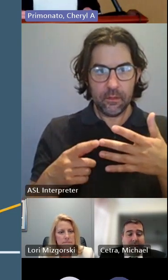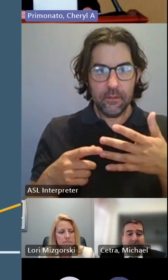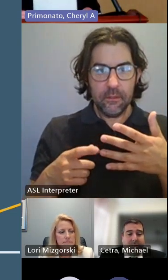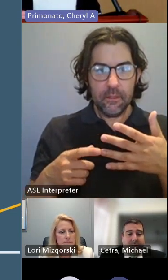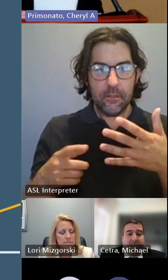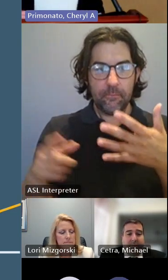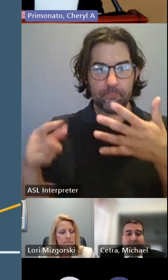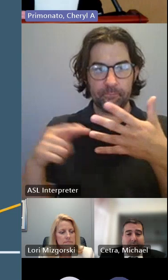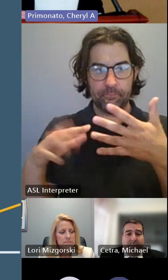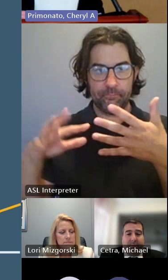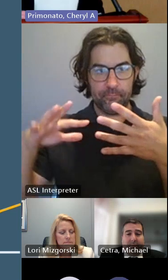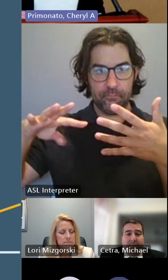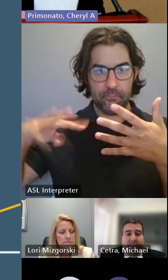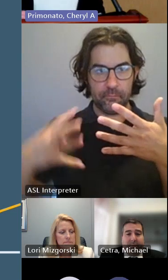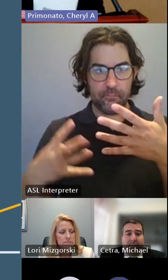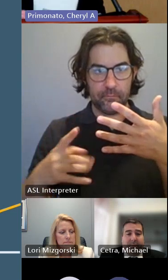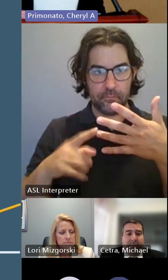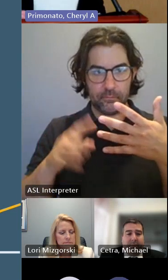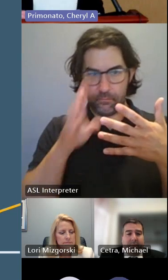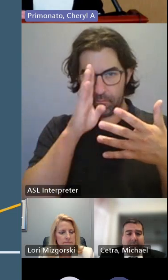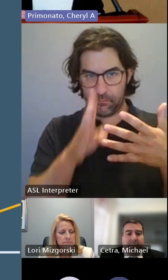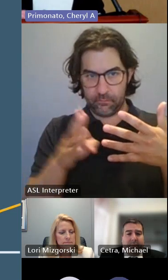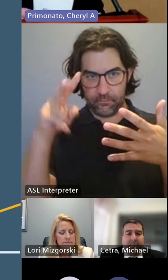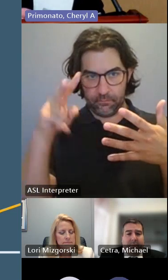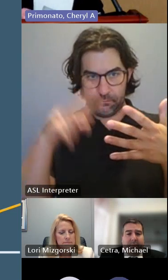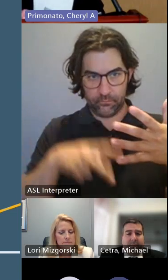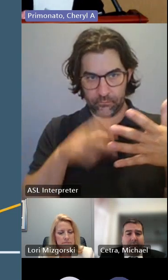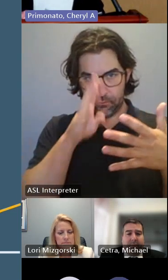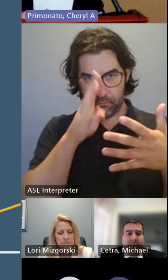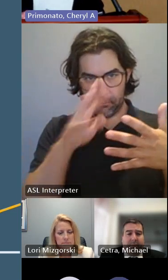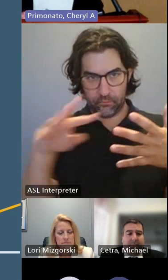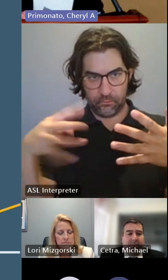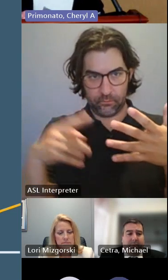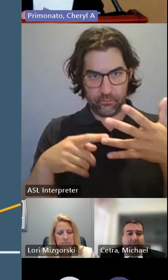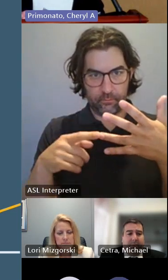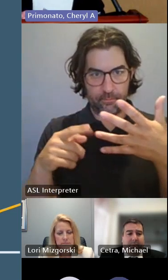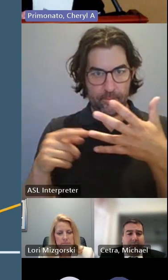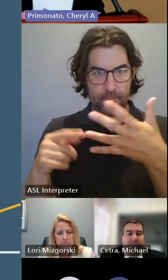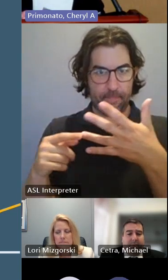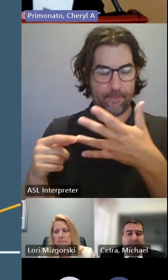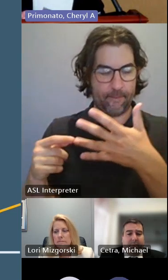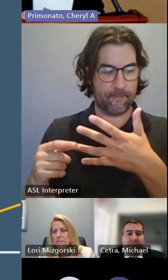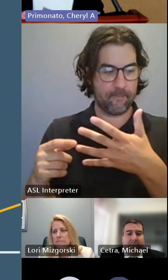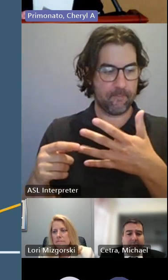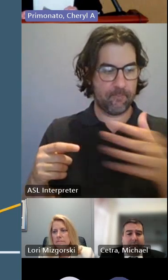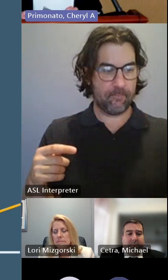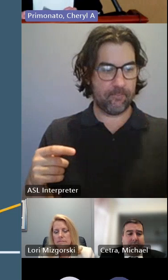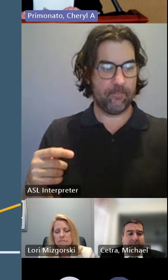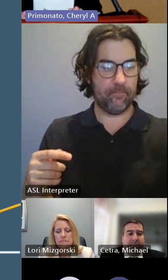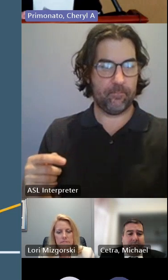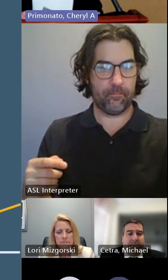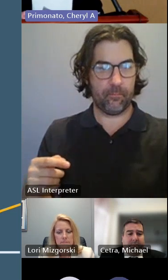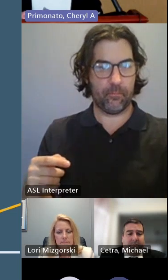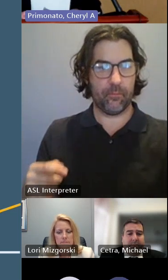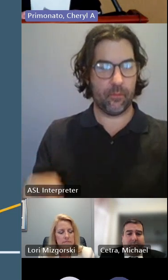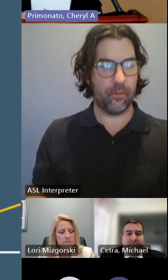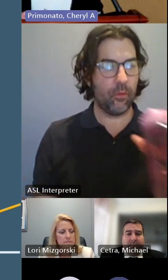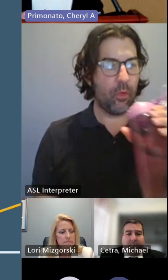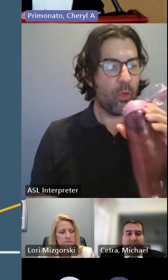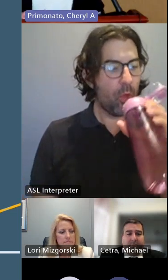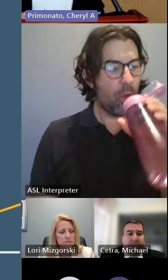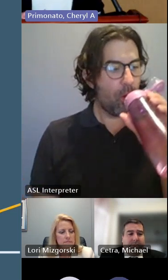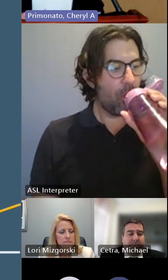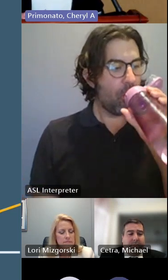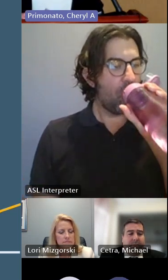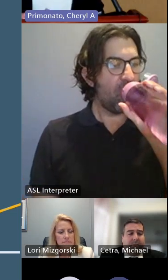exceed amount. The services provided under these agreements include external investigation and related professional services to support our processing and